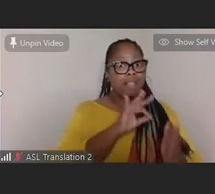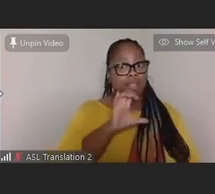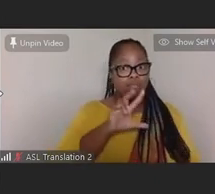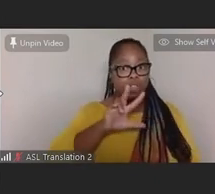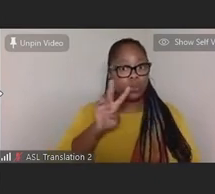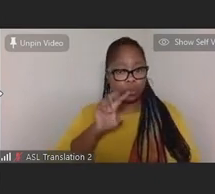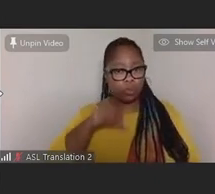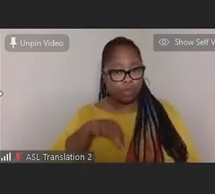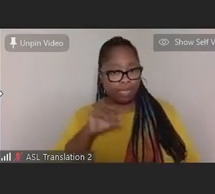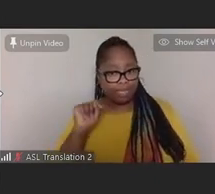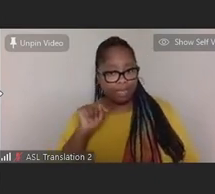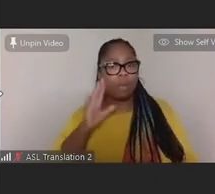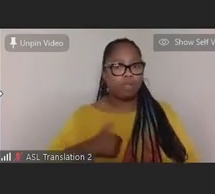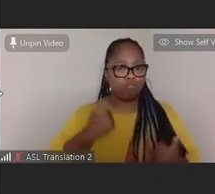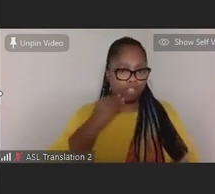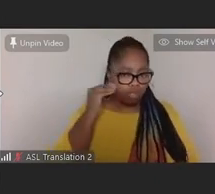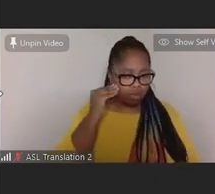11,932 square feet of which would be residential,